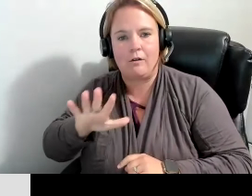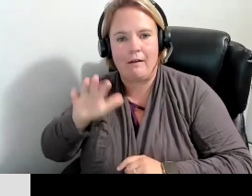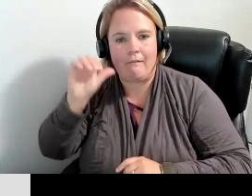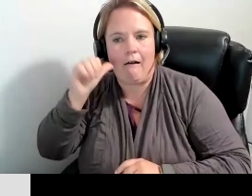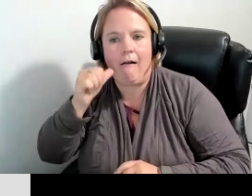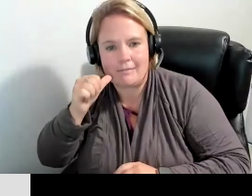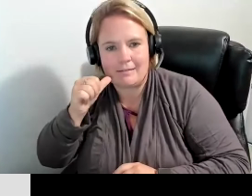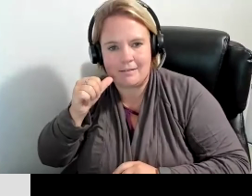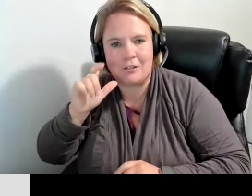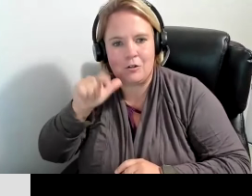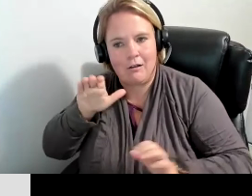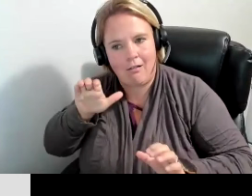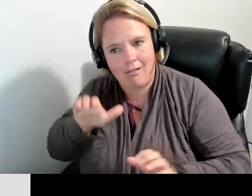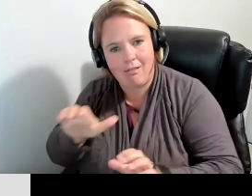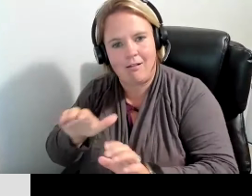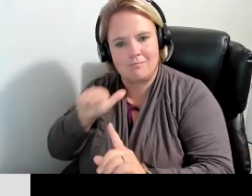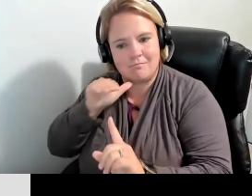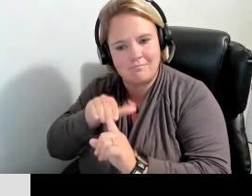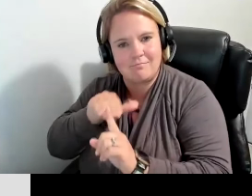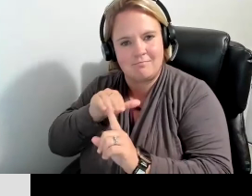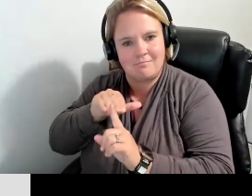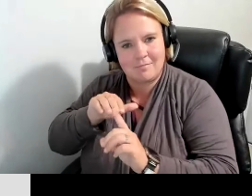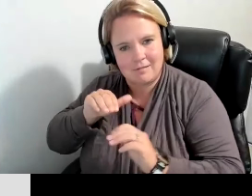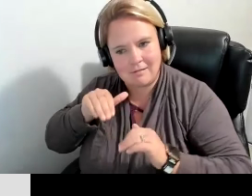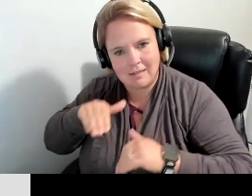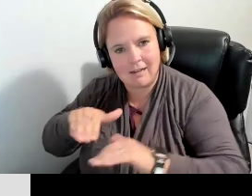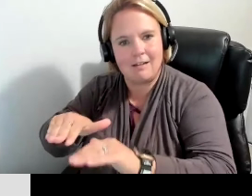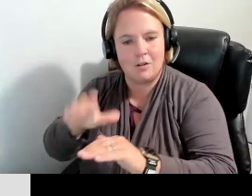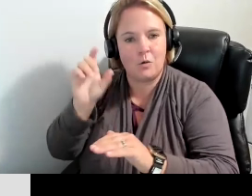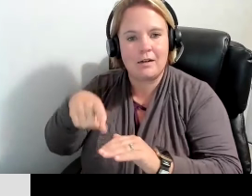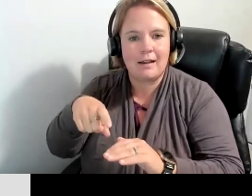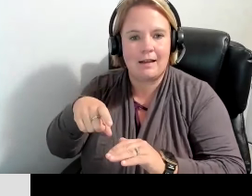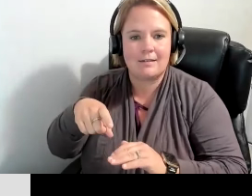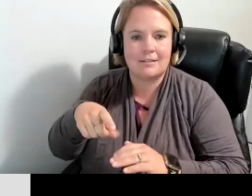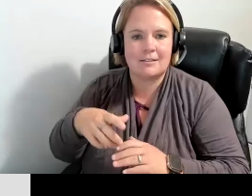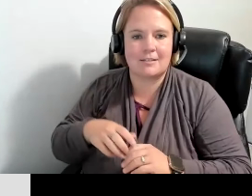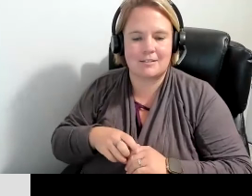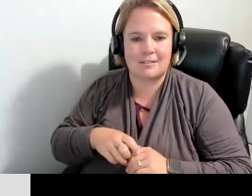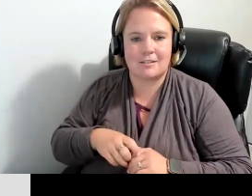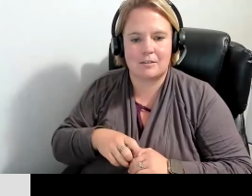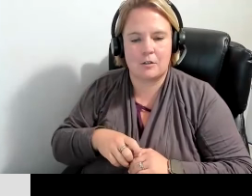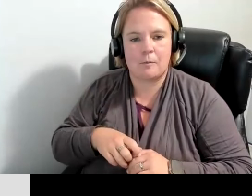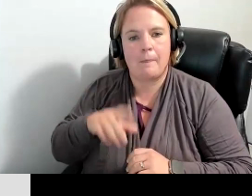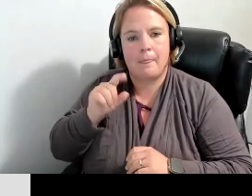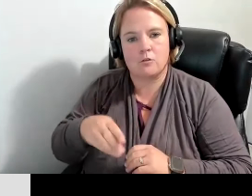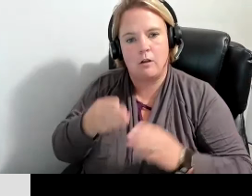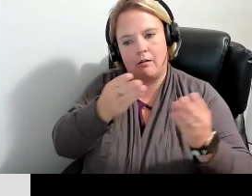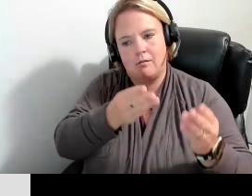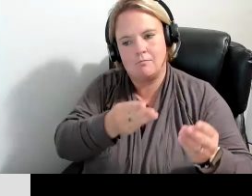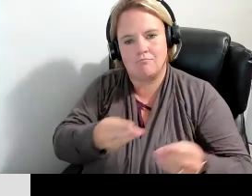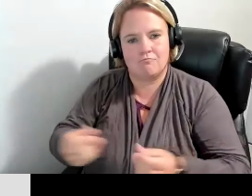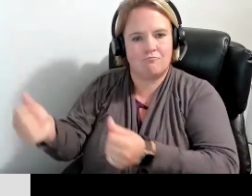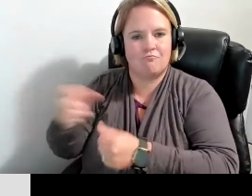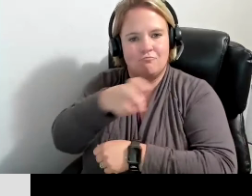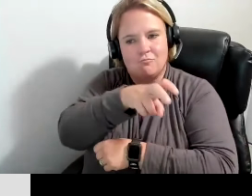that nudge to get back into school or to go and take advantage of opportunities. We work to create a seamless transition from adult school